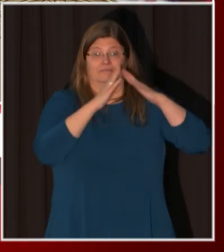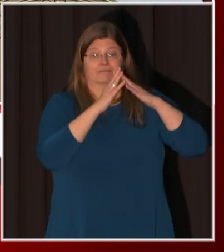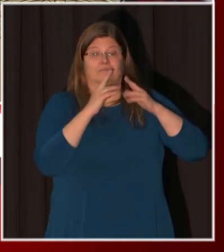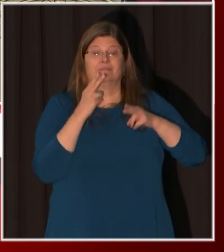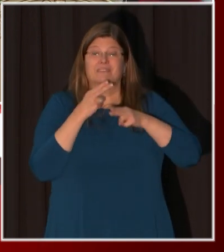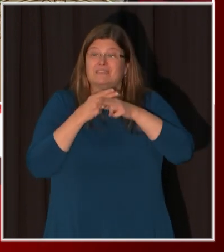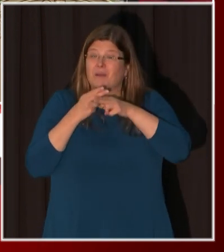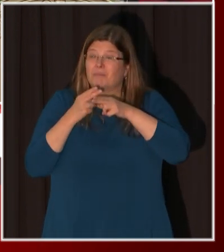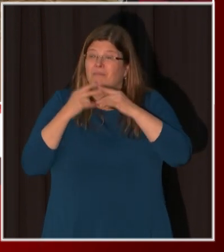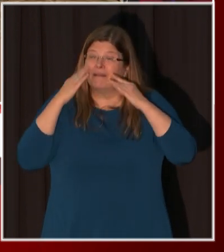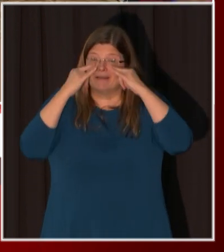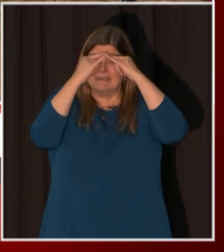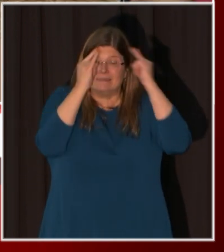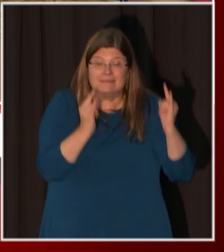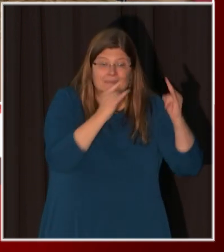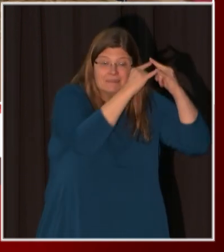treatment.